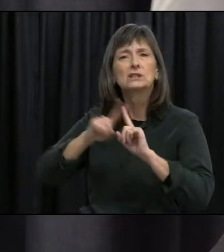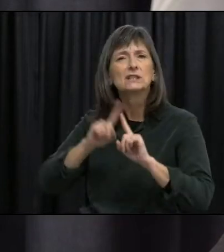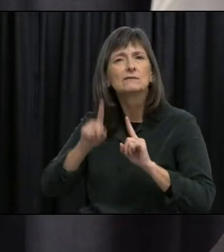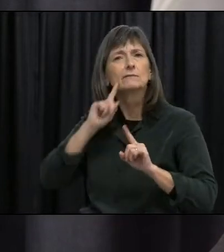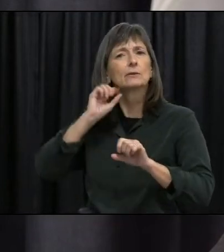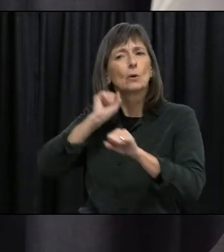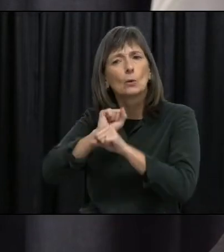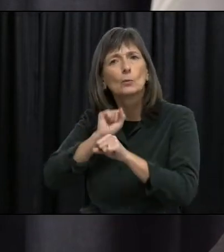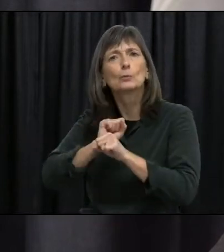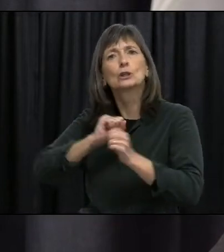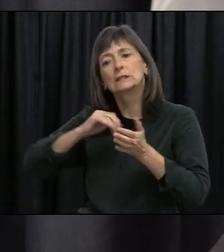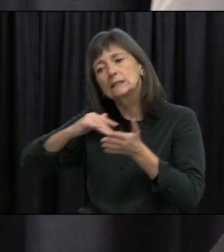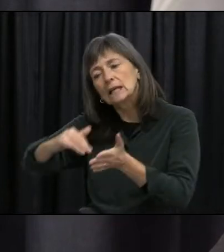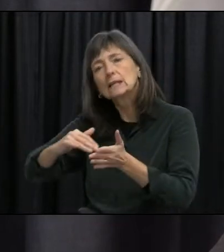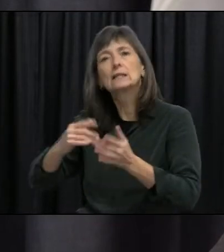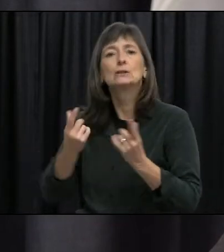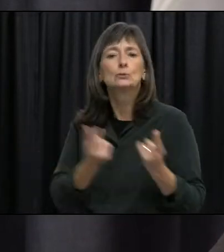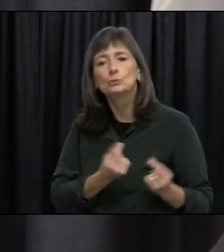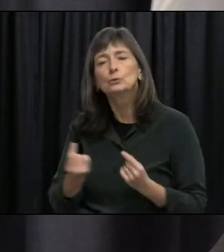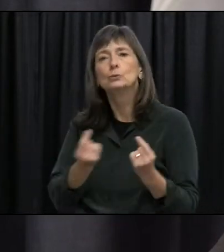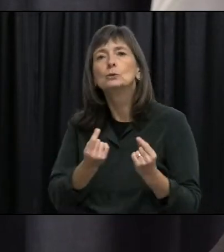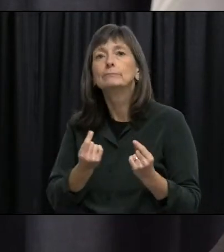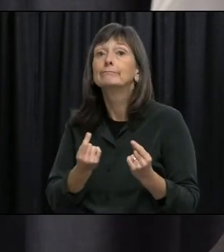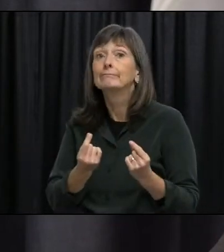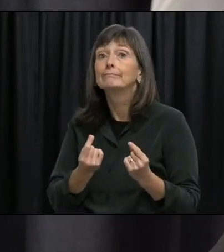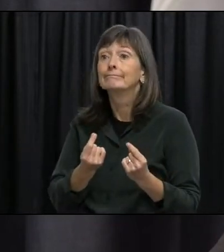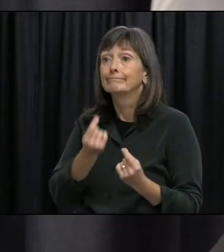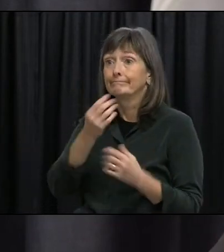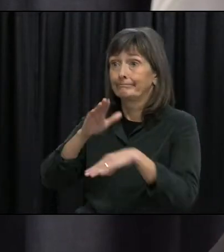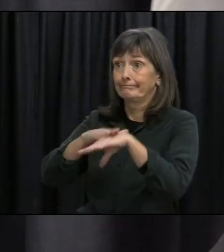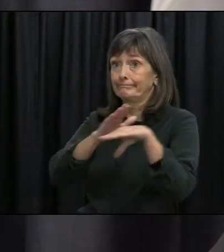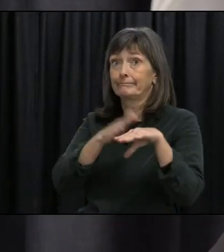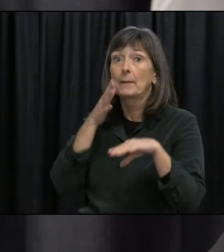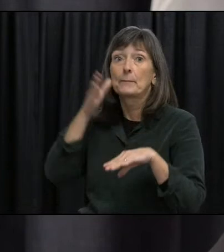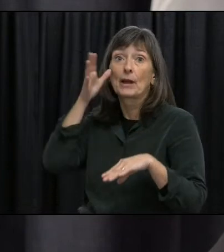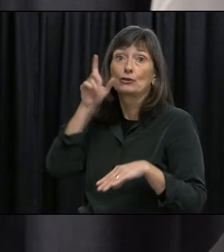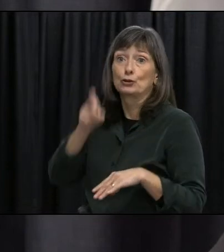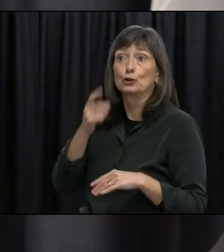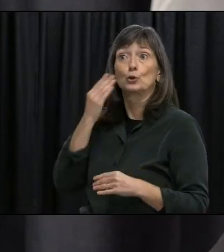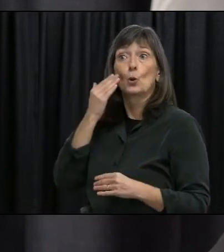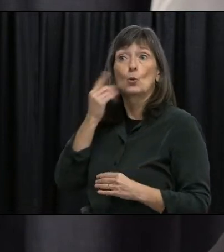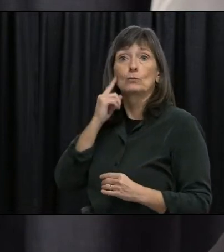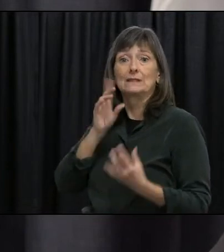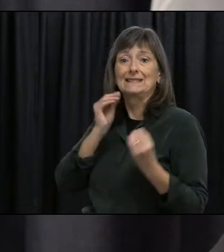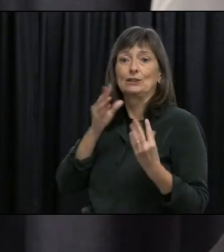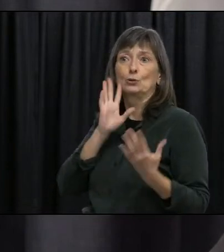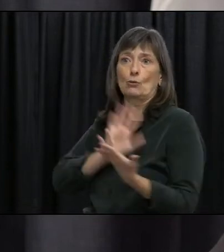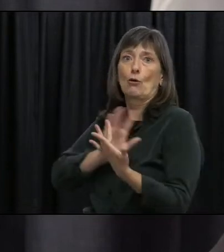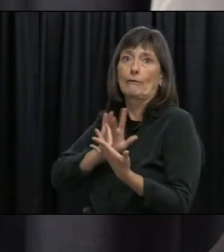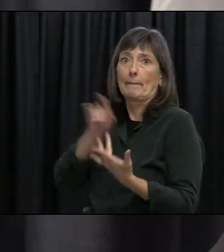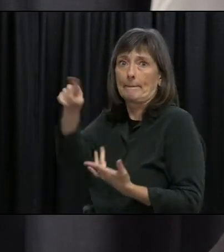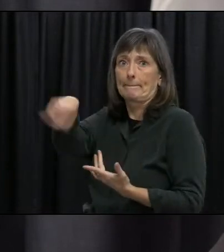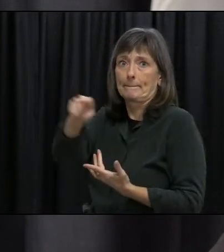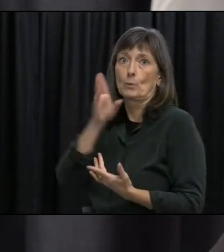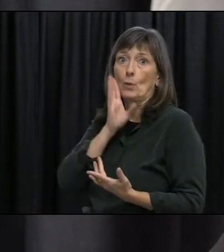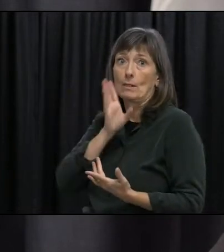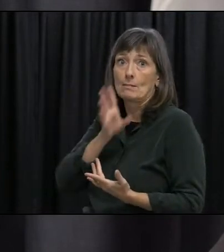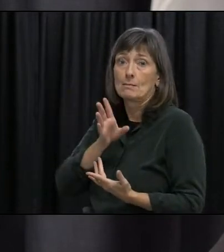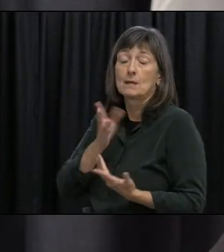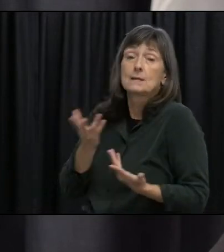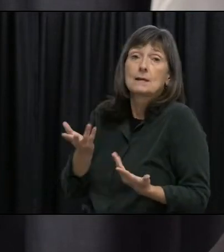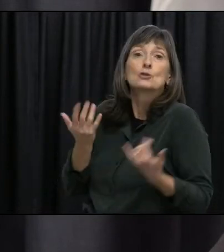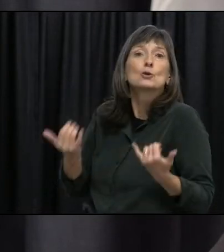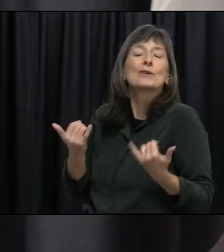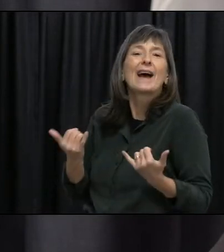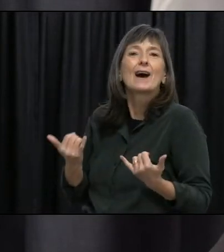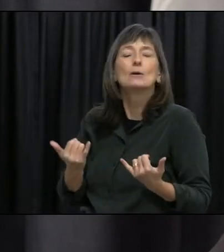We're asking parents to be prepared for that connection outreach, and this is a good opportunity to test some of that